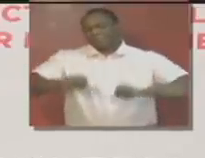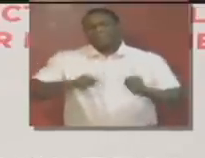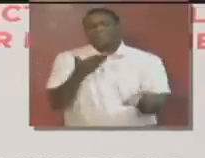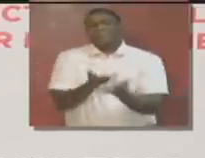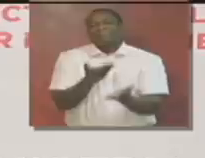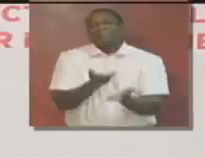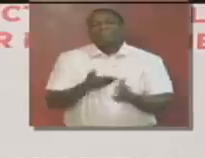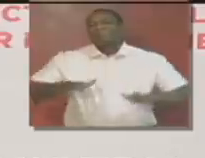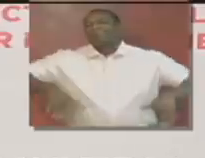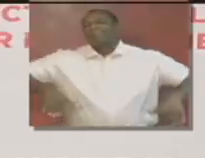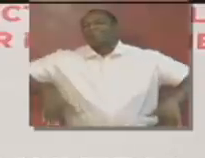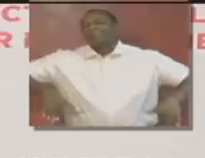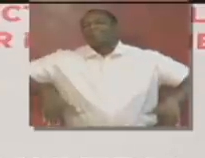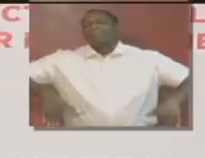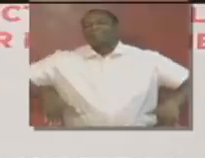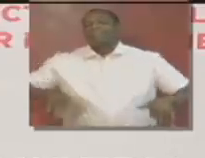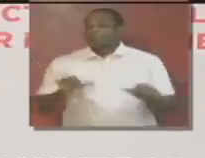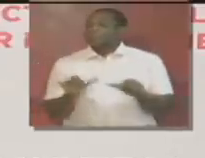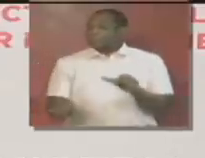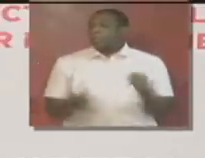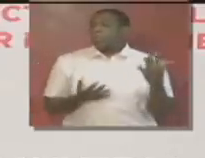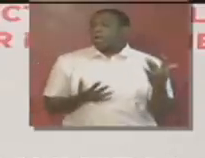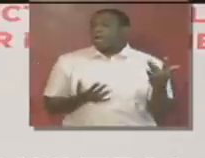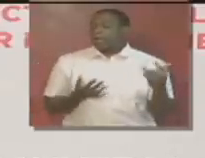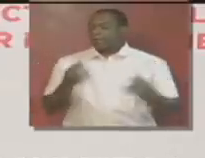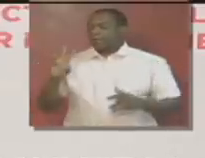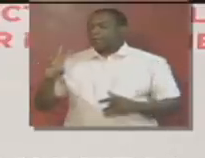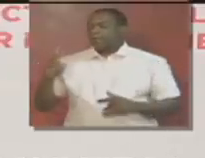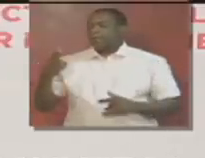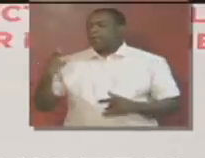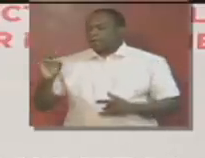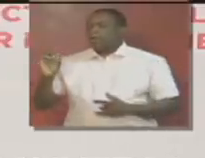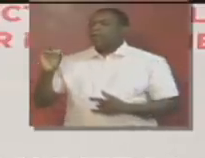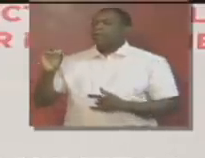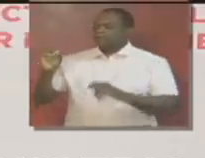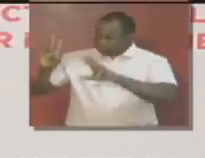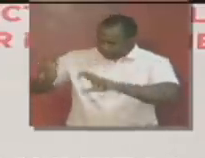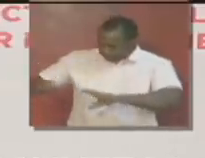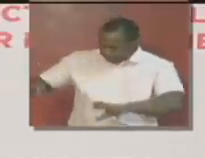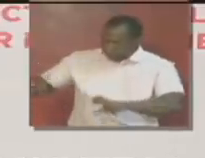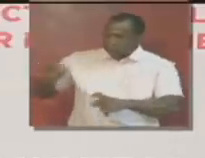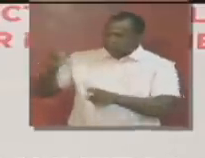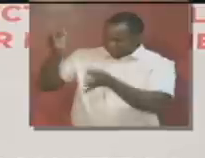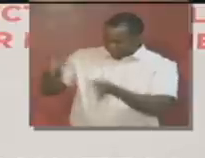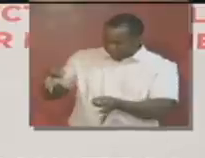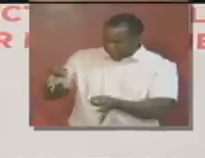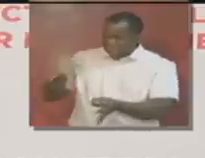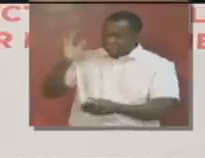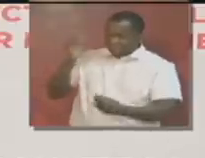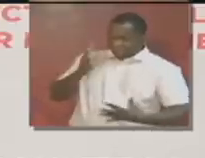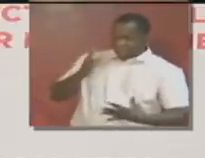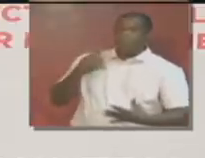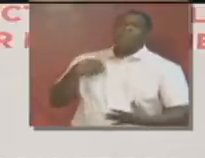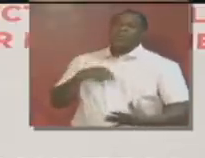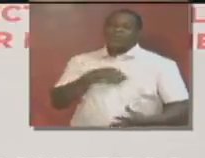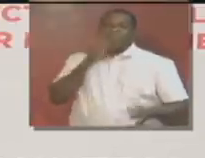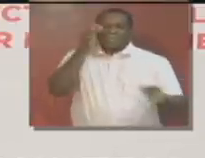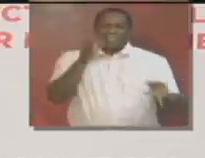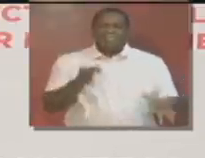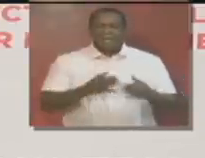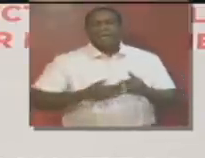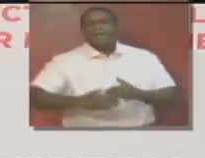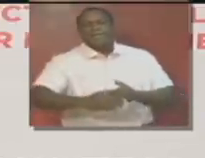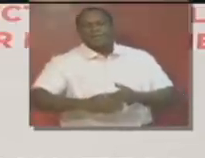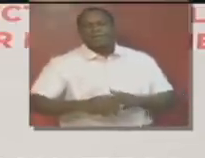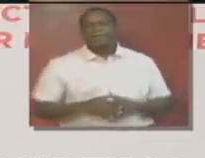this is being reevaluated by WHO, and as information becomes available, if the position needs to change, we will most certainly bring